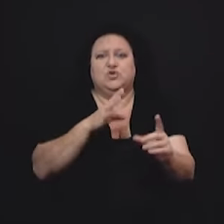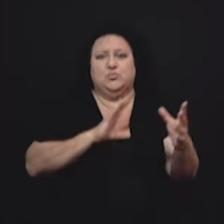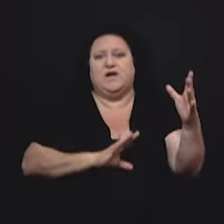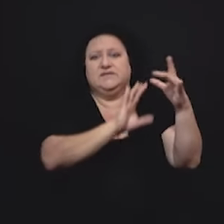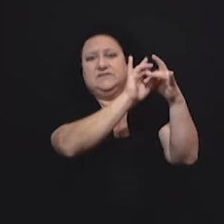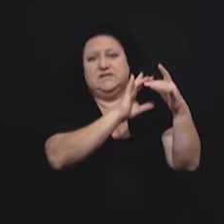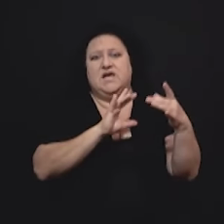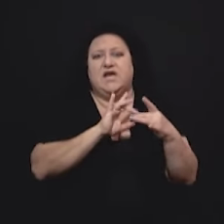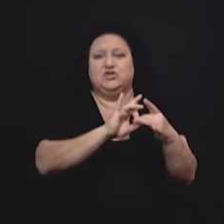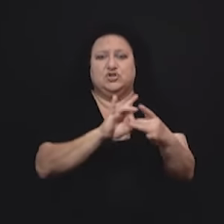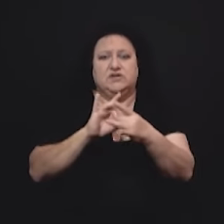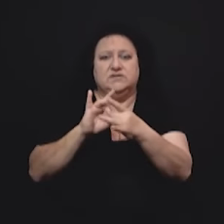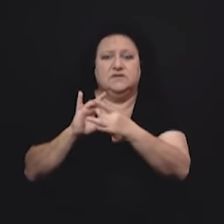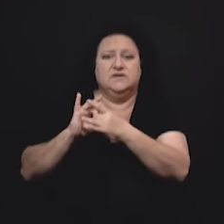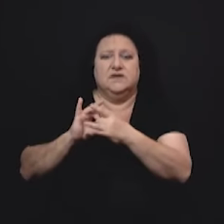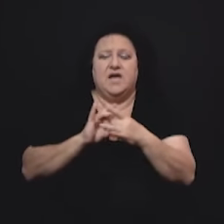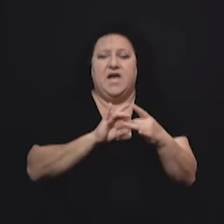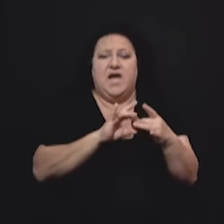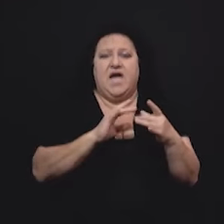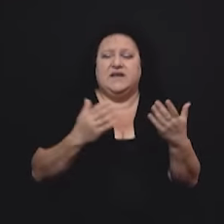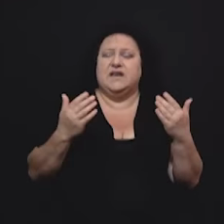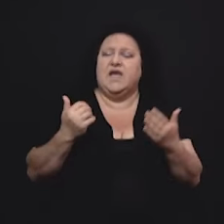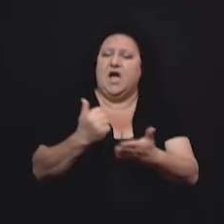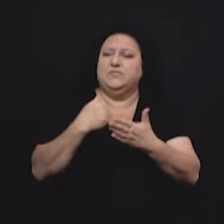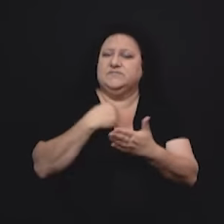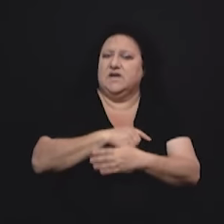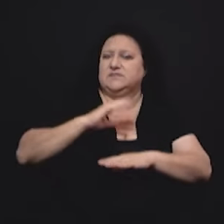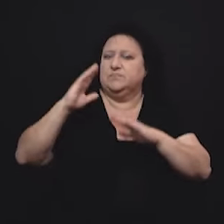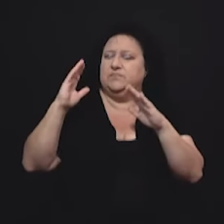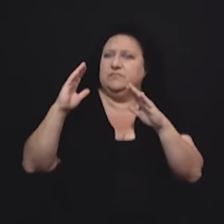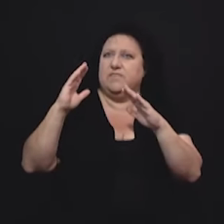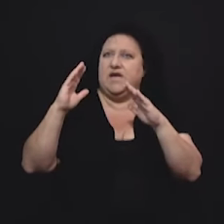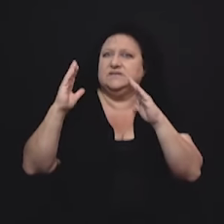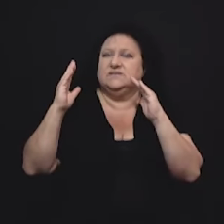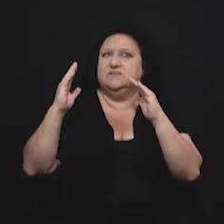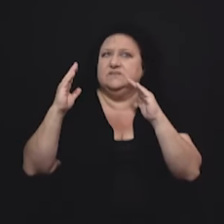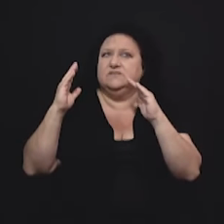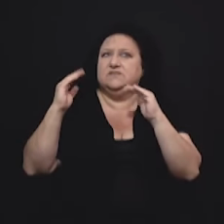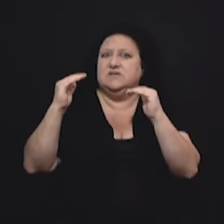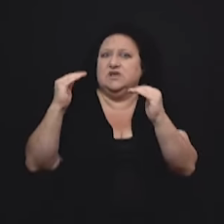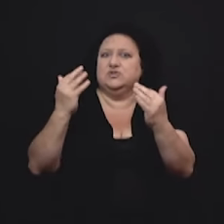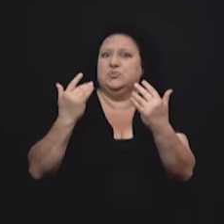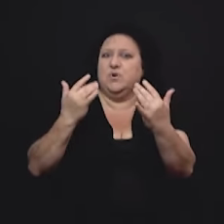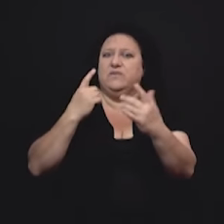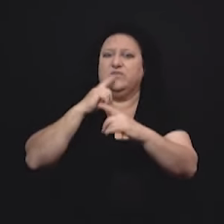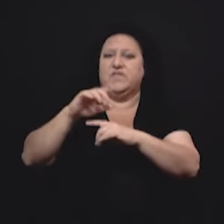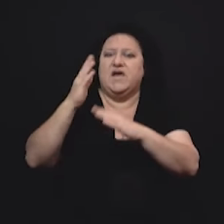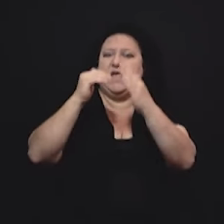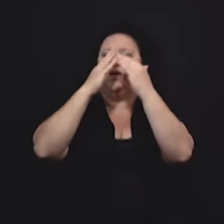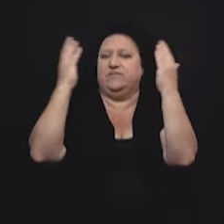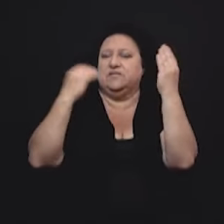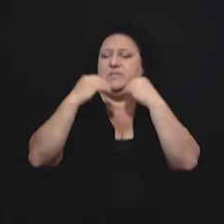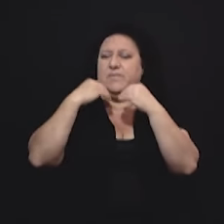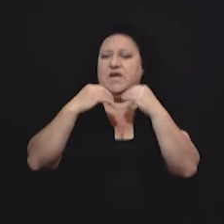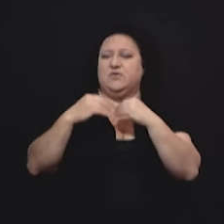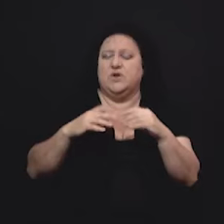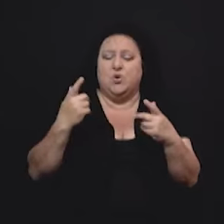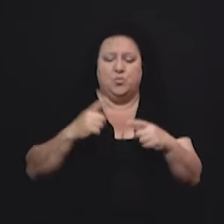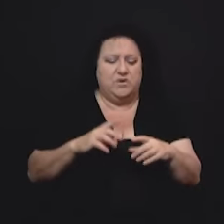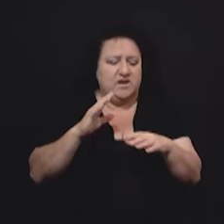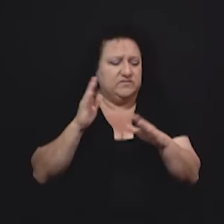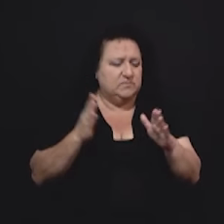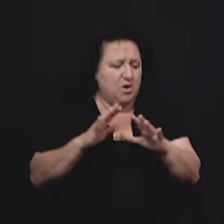the heavenly banquet when we get to eat and drink with Jesus. The recent popularity of small groups, it isn't new. It's a return